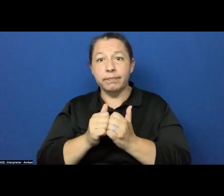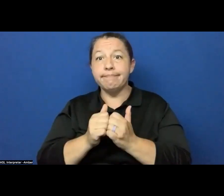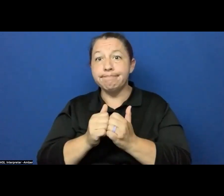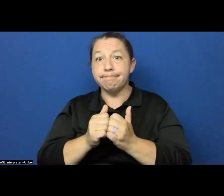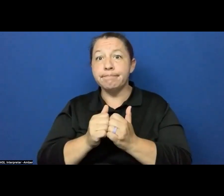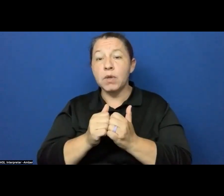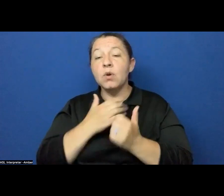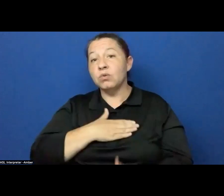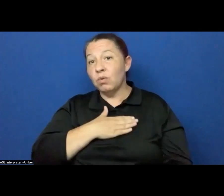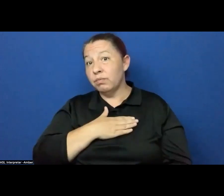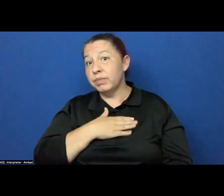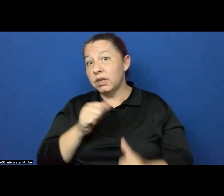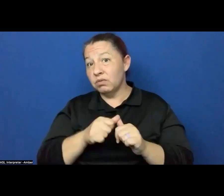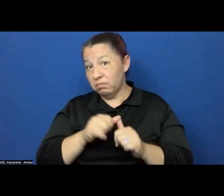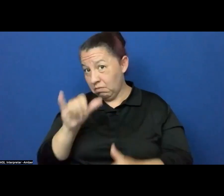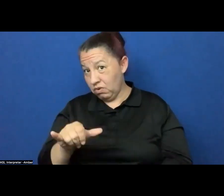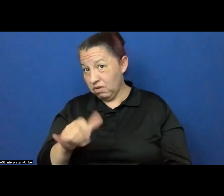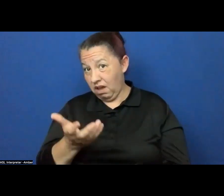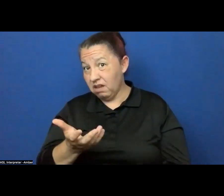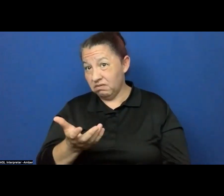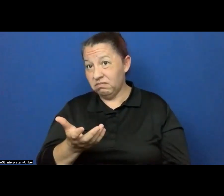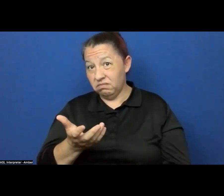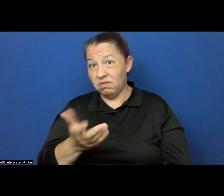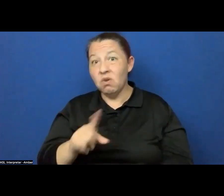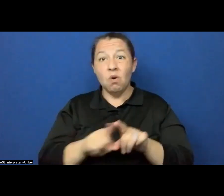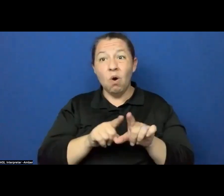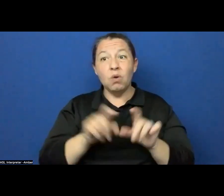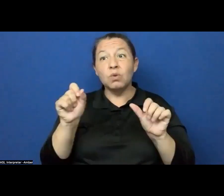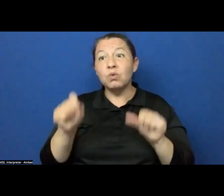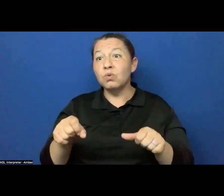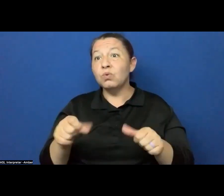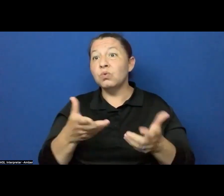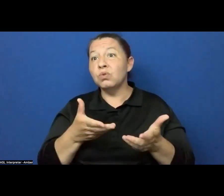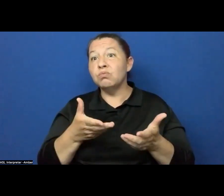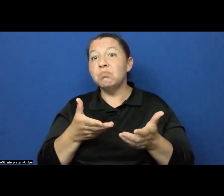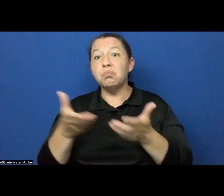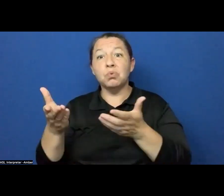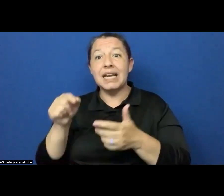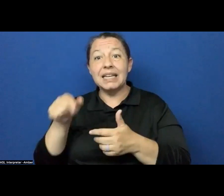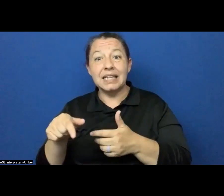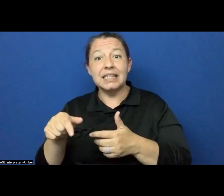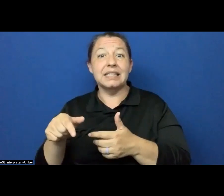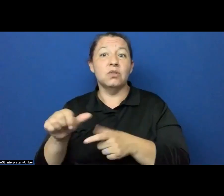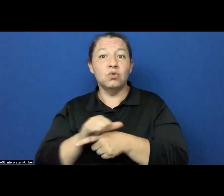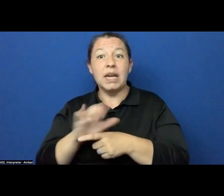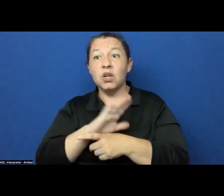So please keep that in the back of your mind, that, and also you could bring this to your